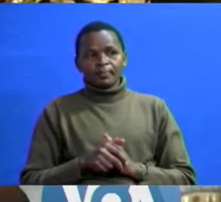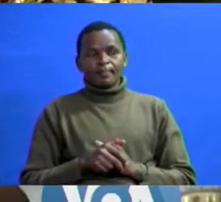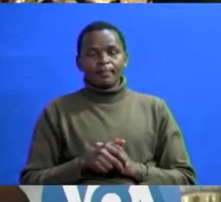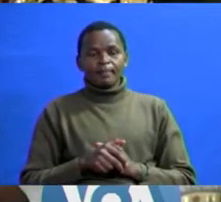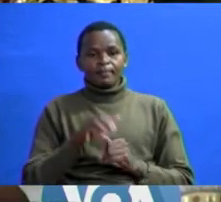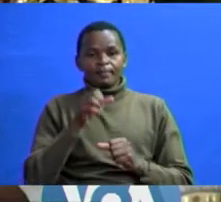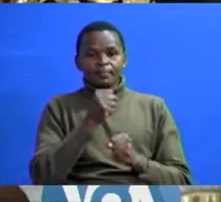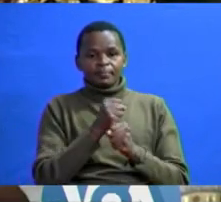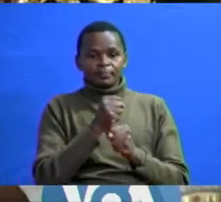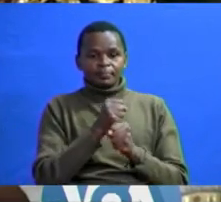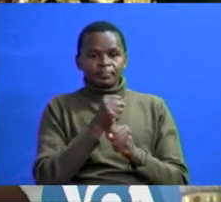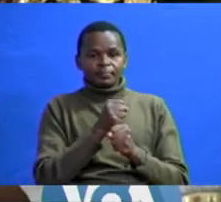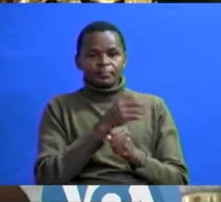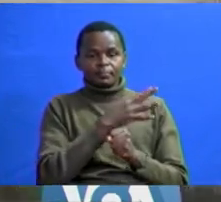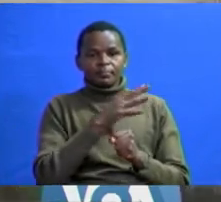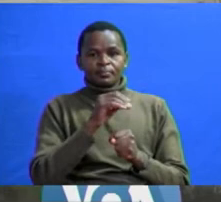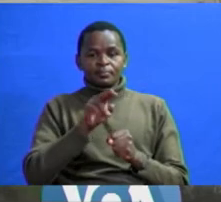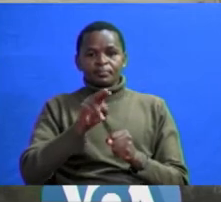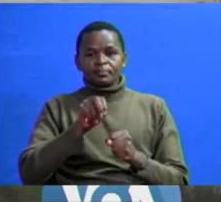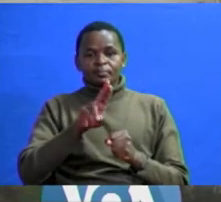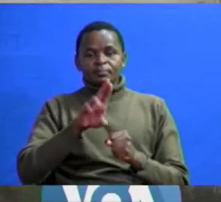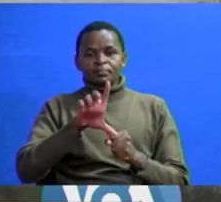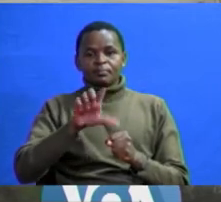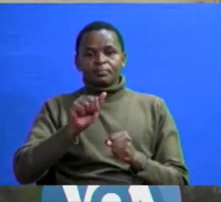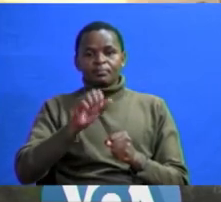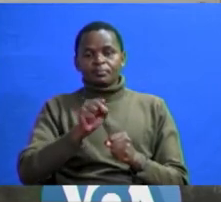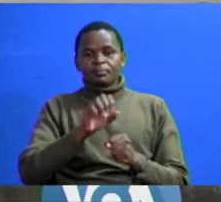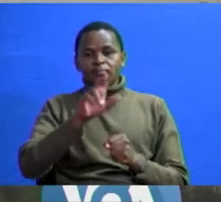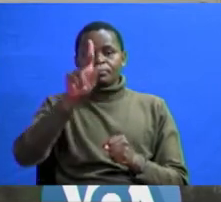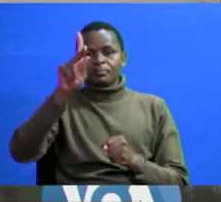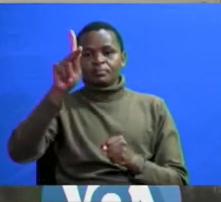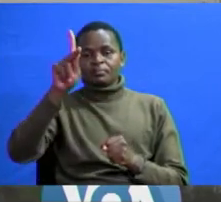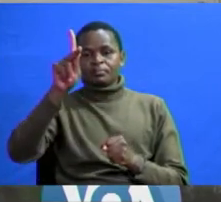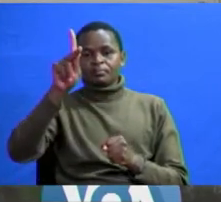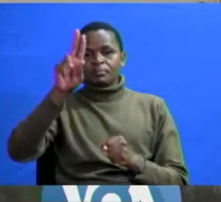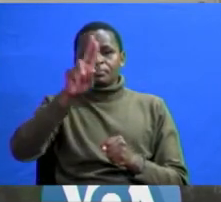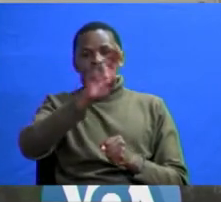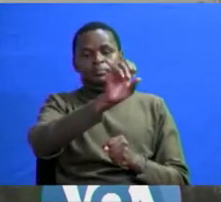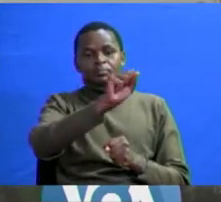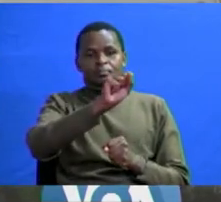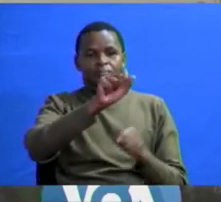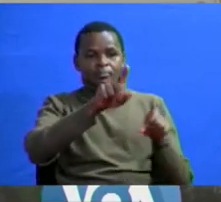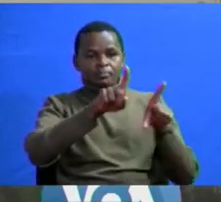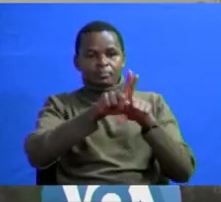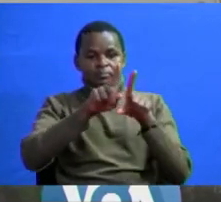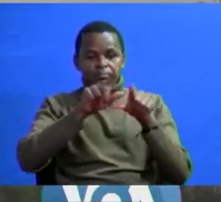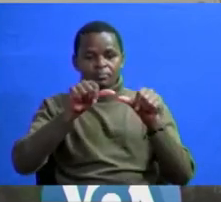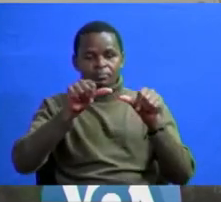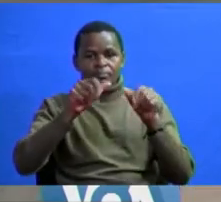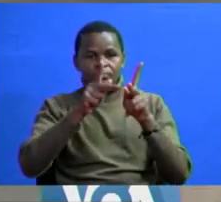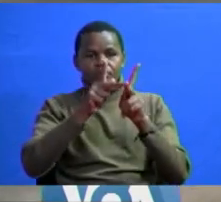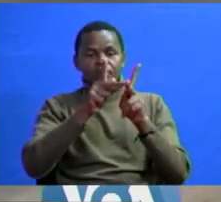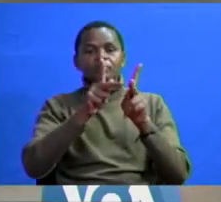and may conduct a nuclear test. South Korea and the United States say they will also continue their